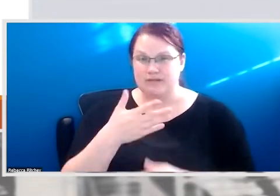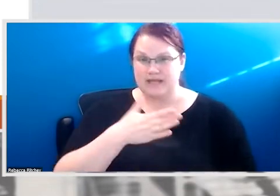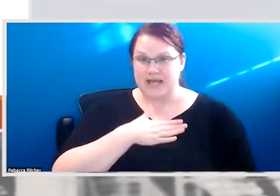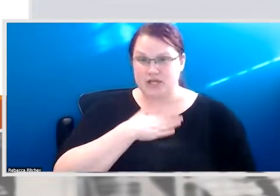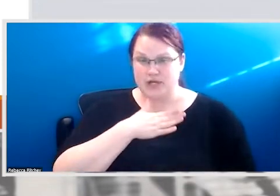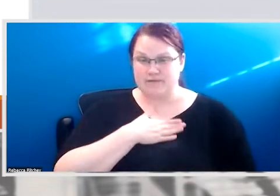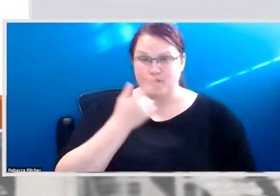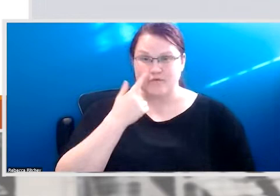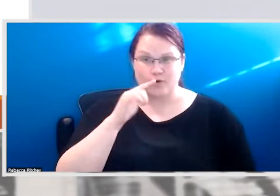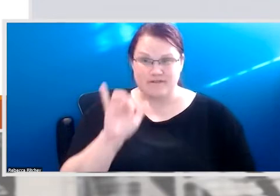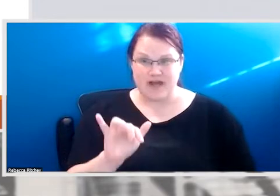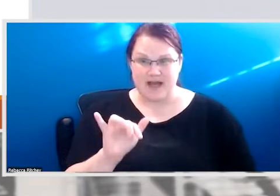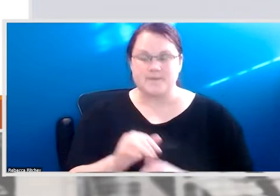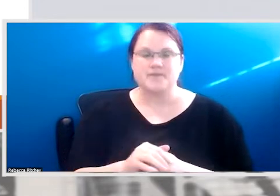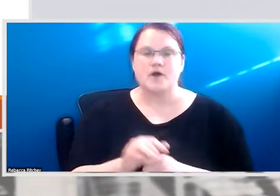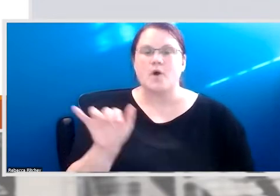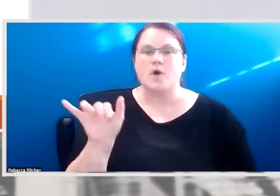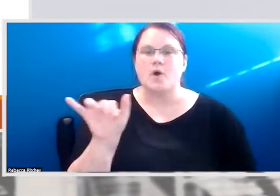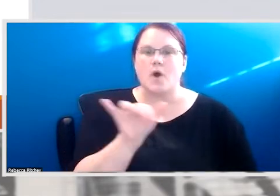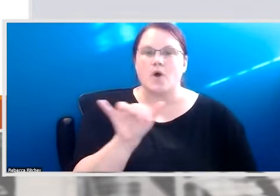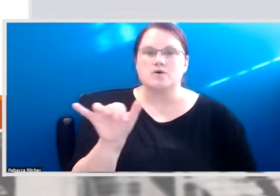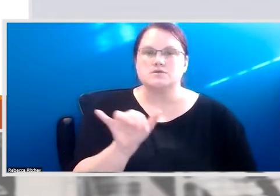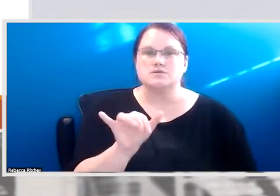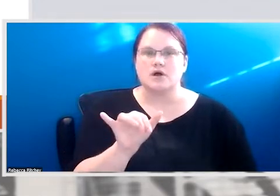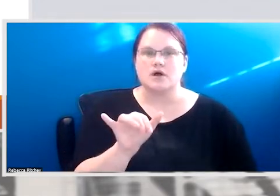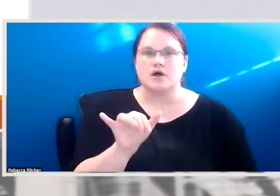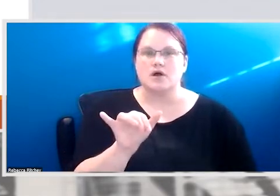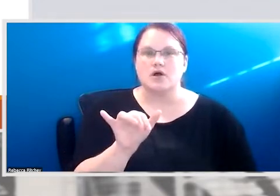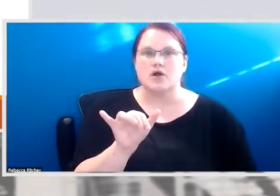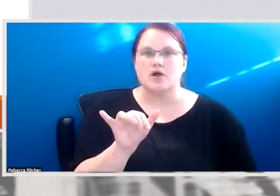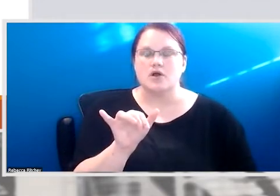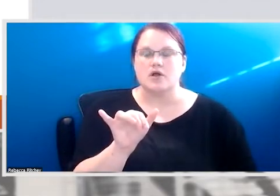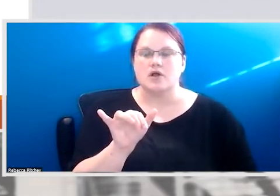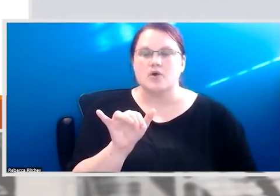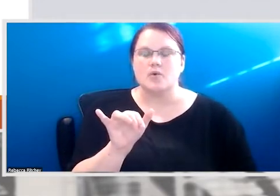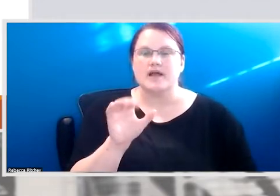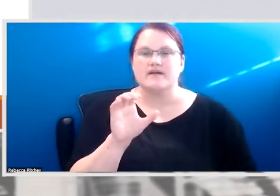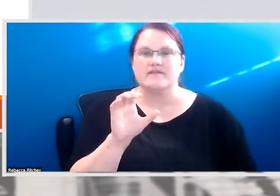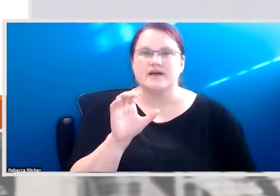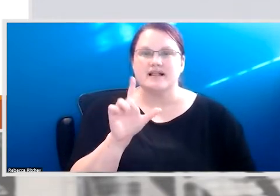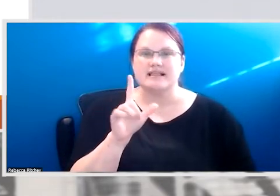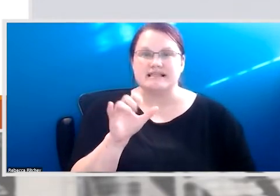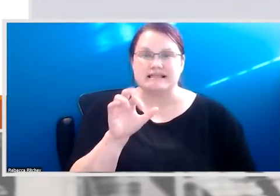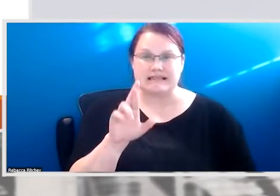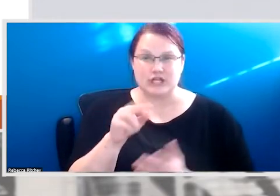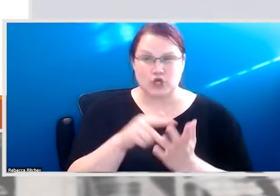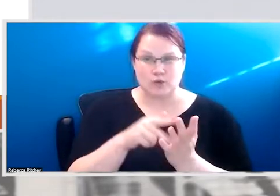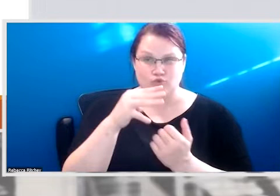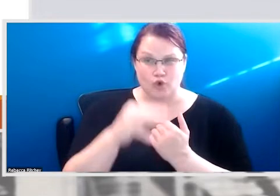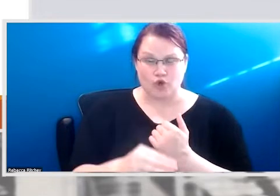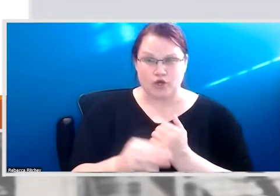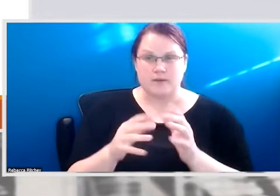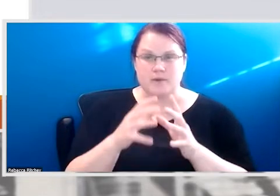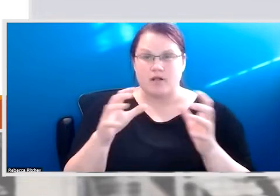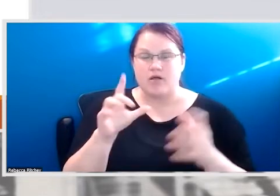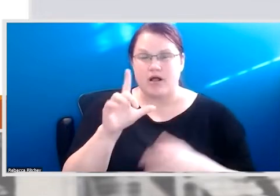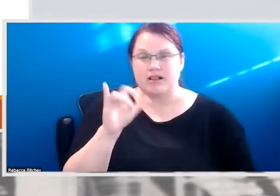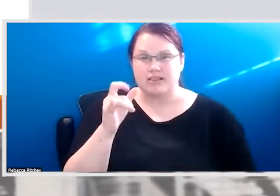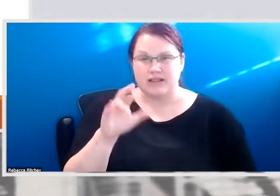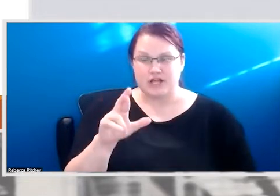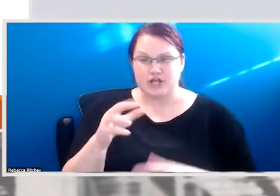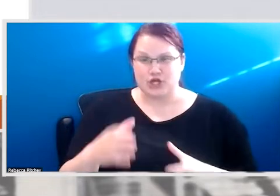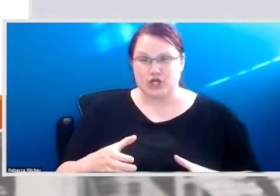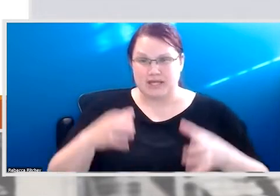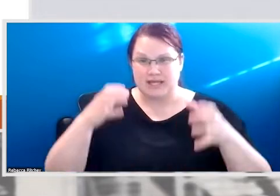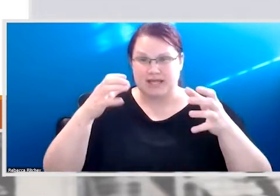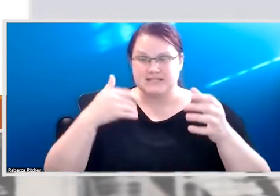that. Also, we have a censored litter can program. So a lot of our litter cans that are in the street have a sensor